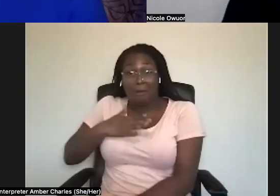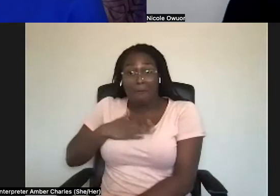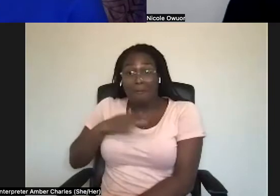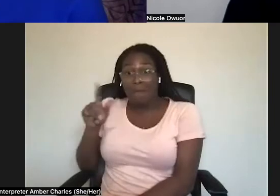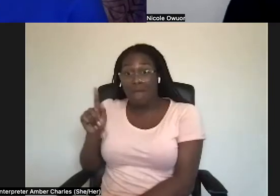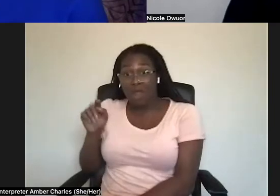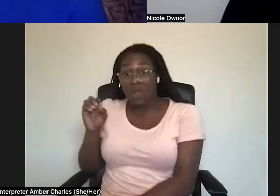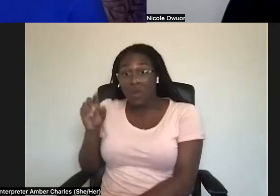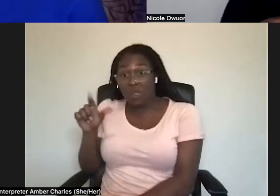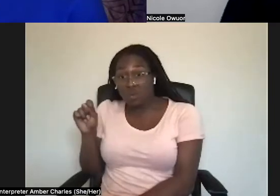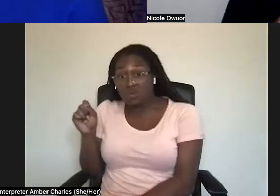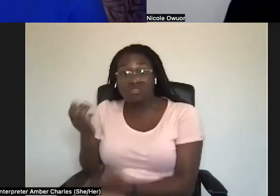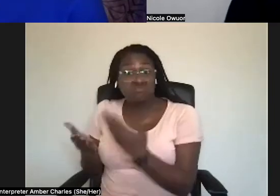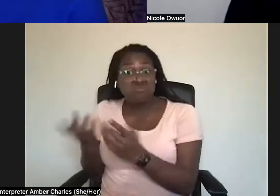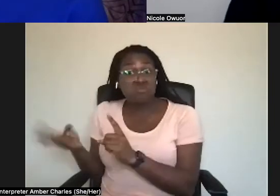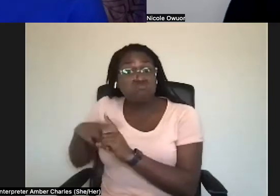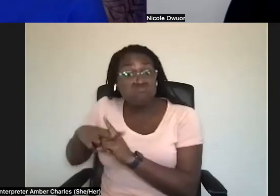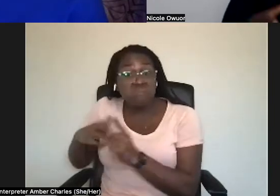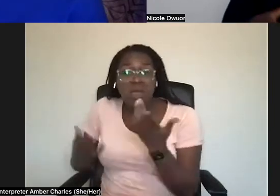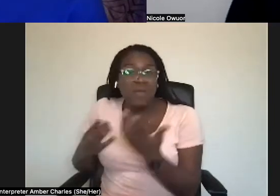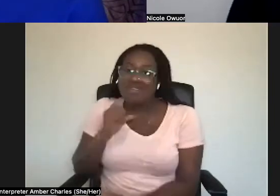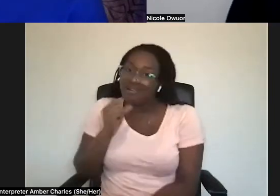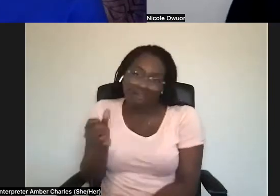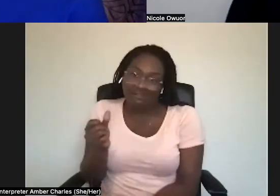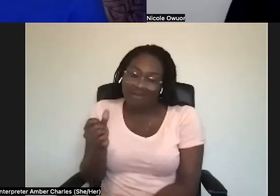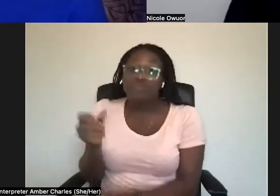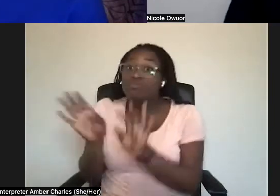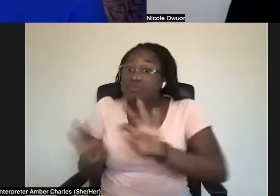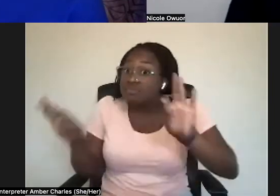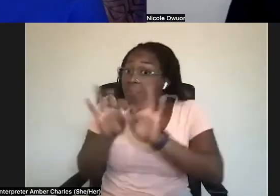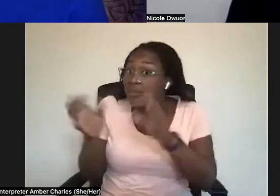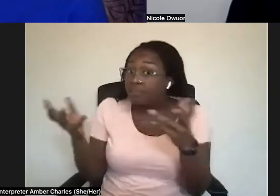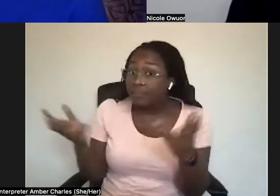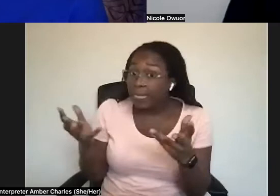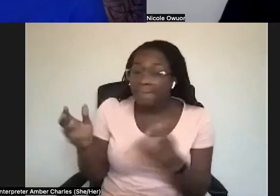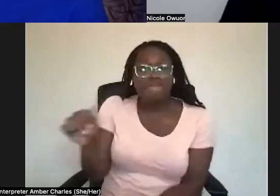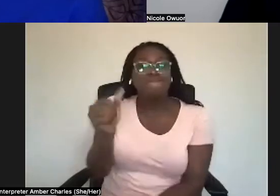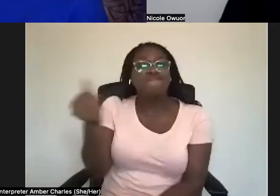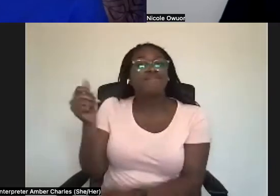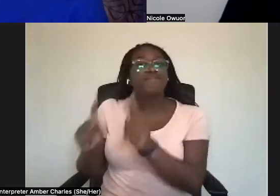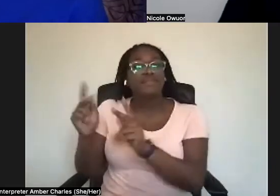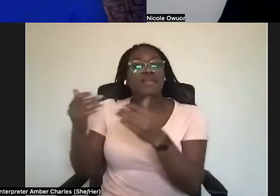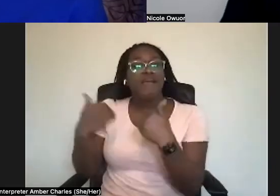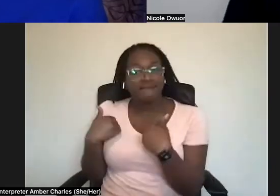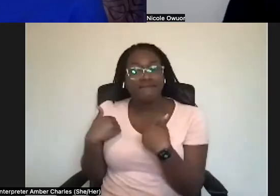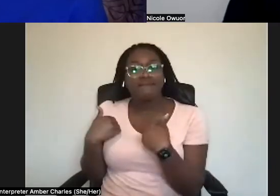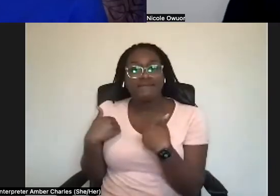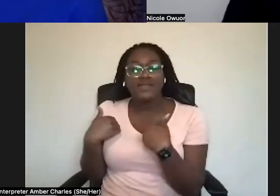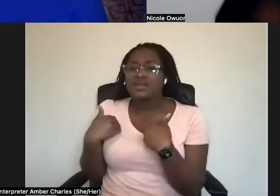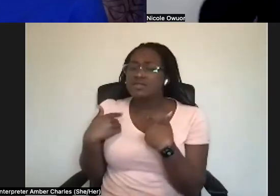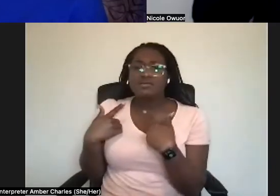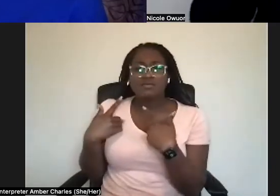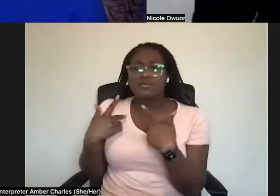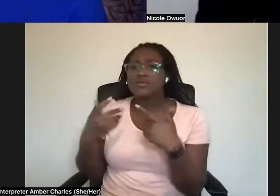readily applicable, some might not. But what's important is that other people have the empowerment